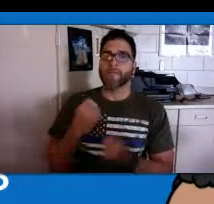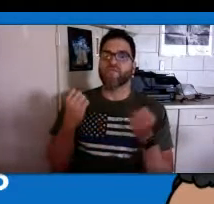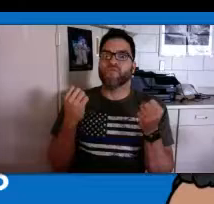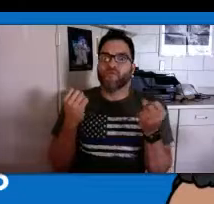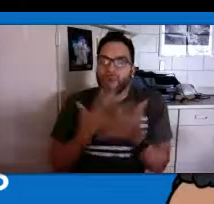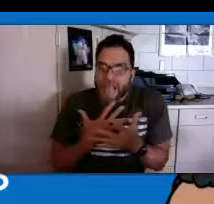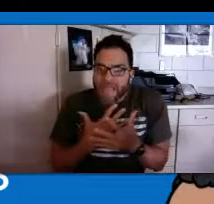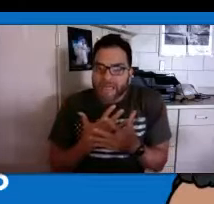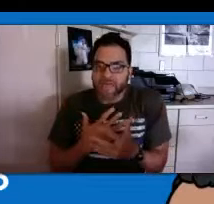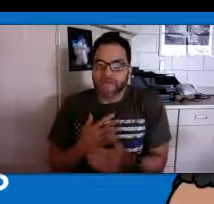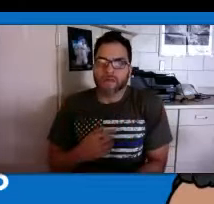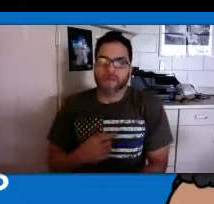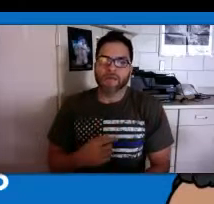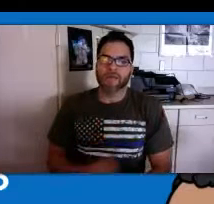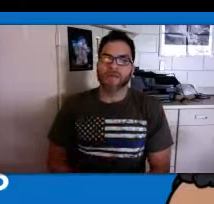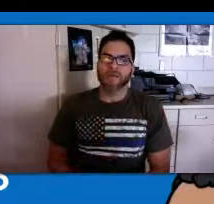I'm afraid.